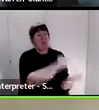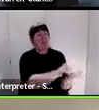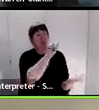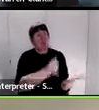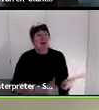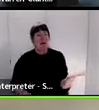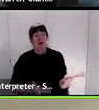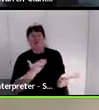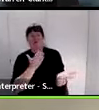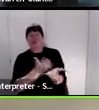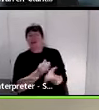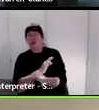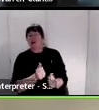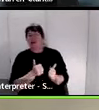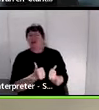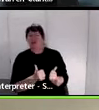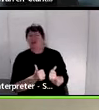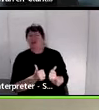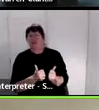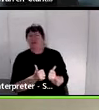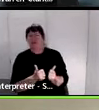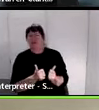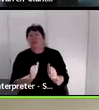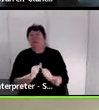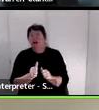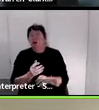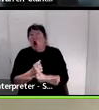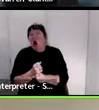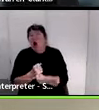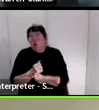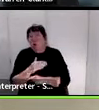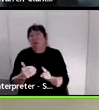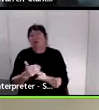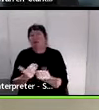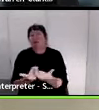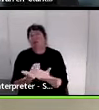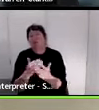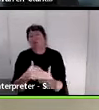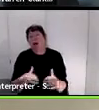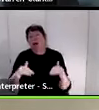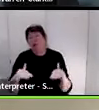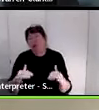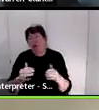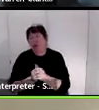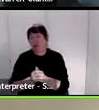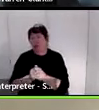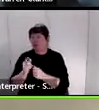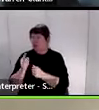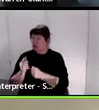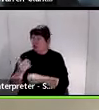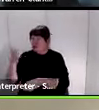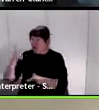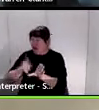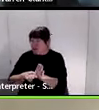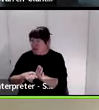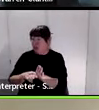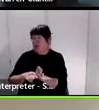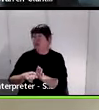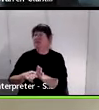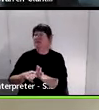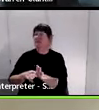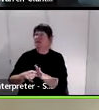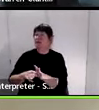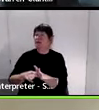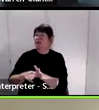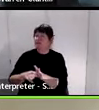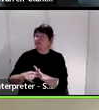that you've had 5 years worth of dedicated engagement and expertise to help you on into something that doesn't